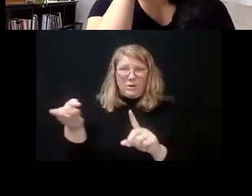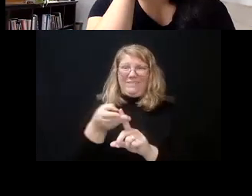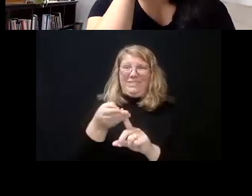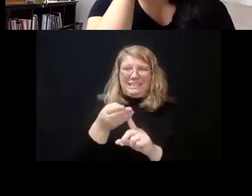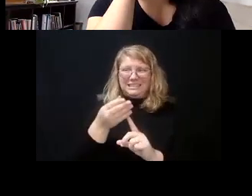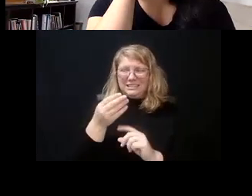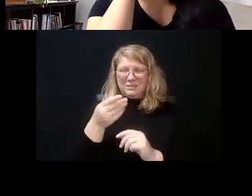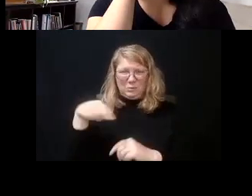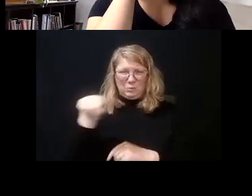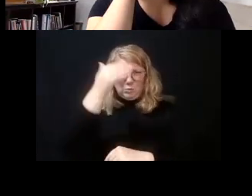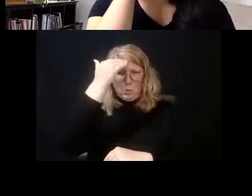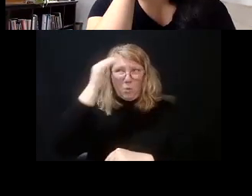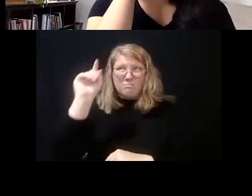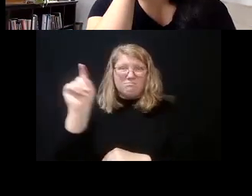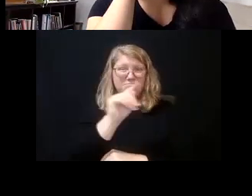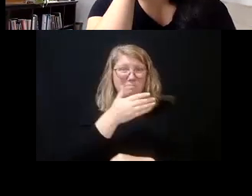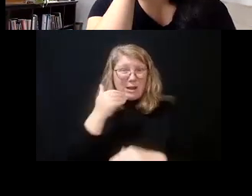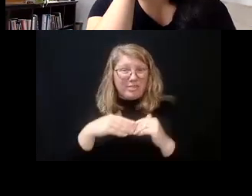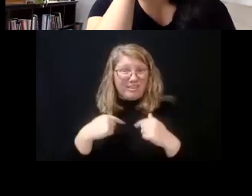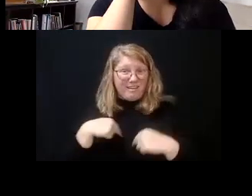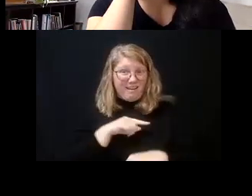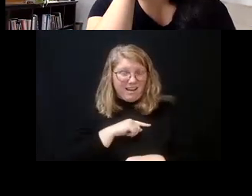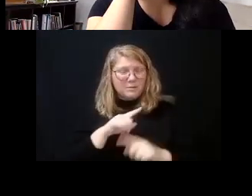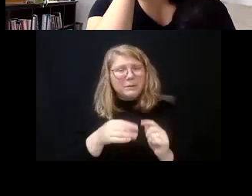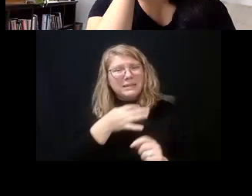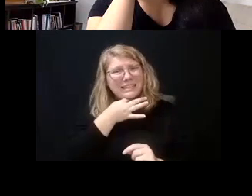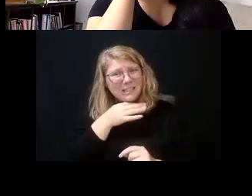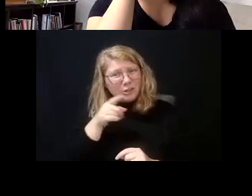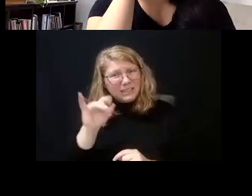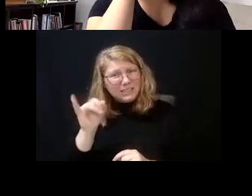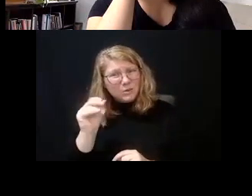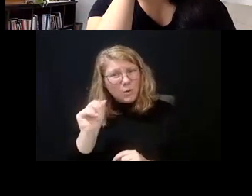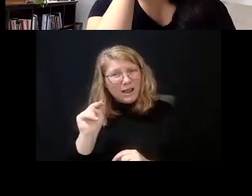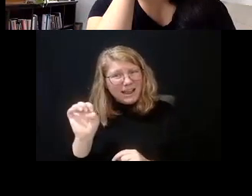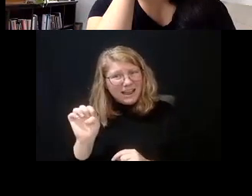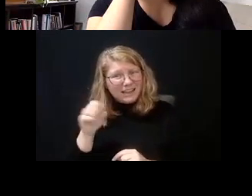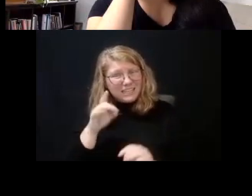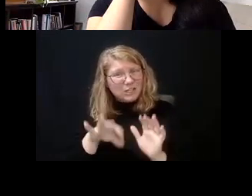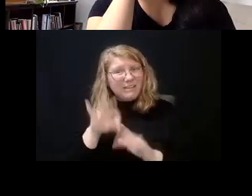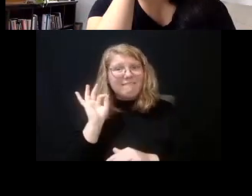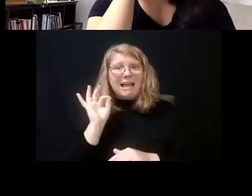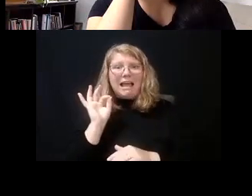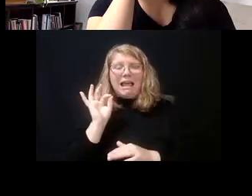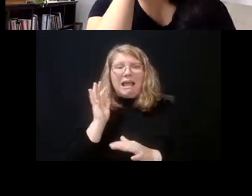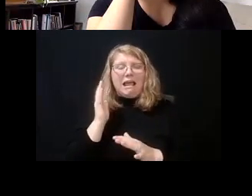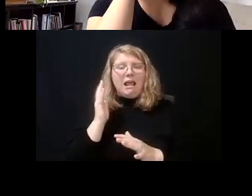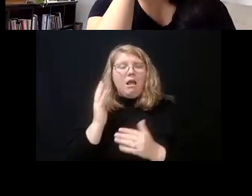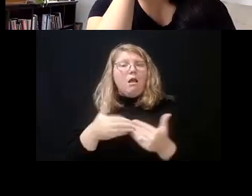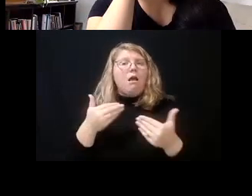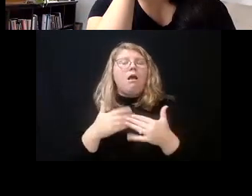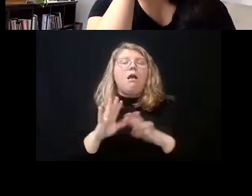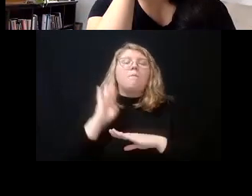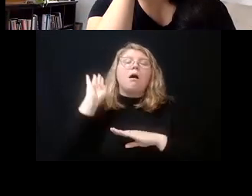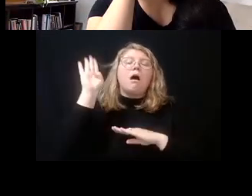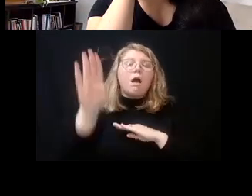But I'm curious, Joanne, did you ever find a kind of jumping off point that was helpful, or with those more